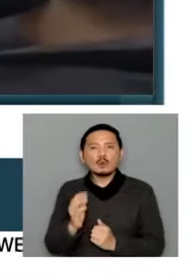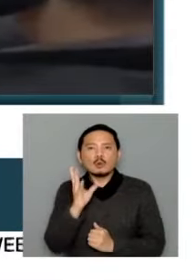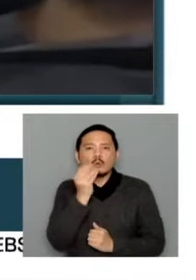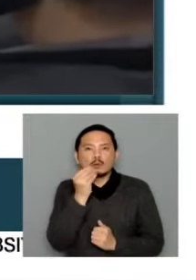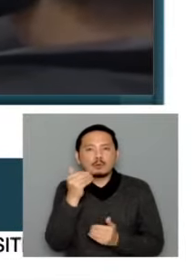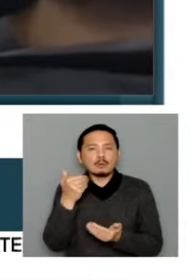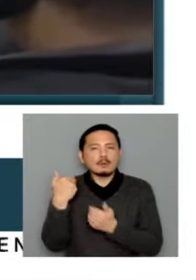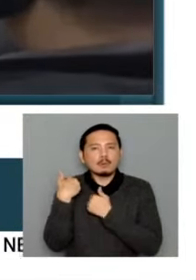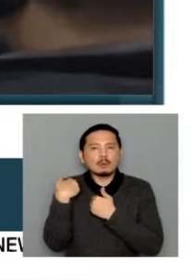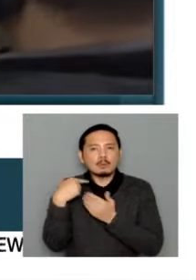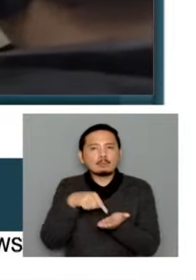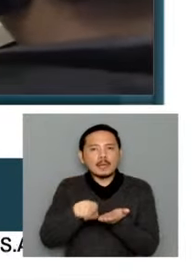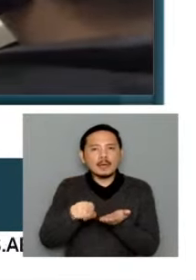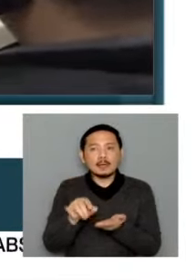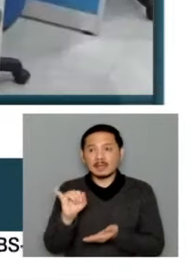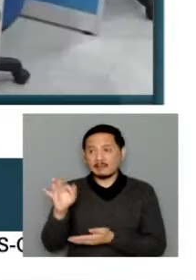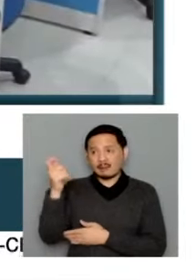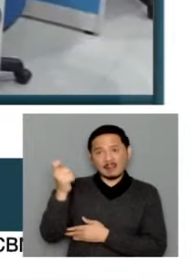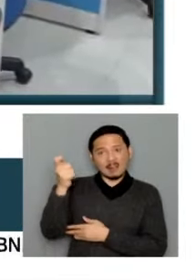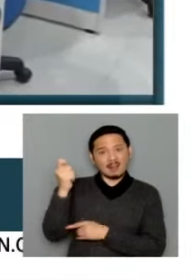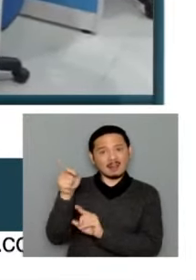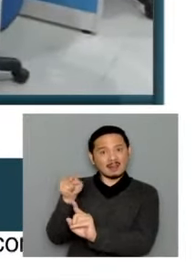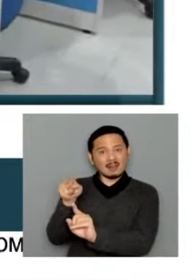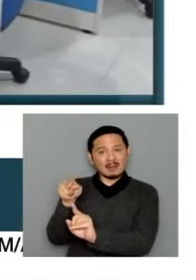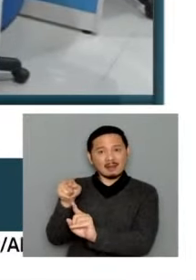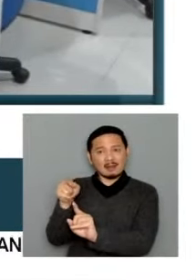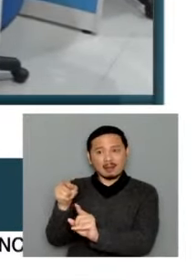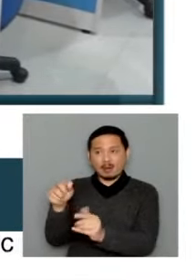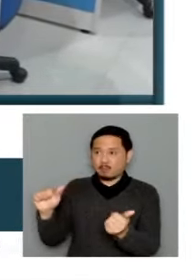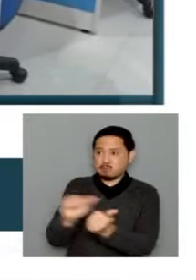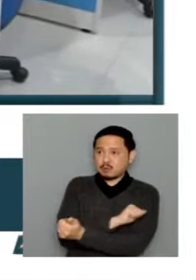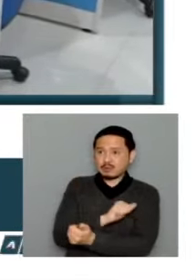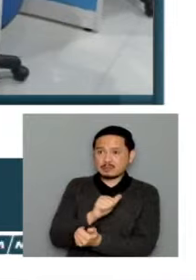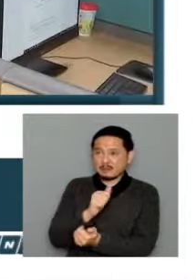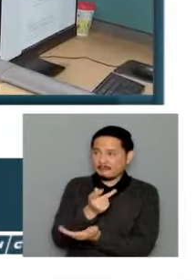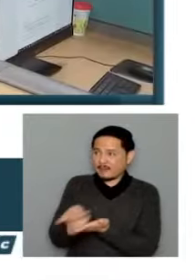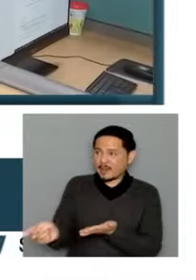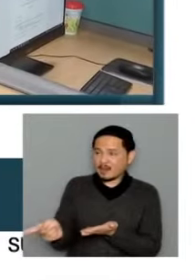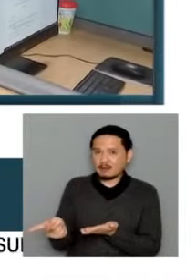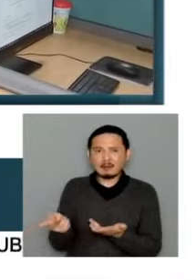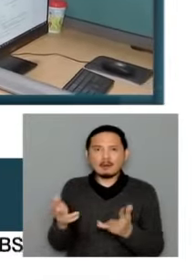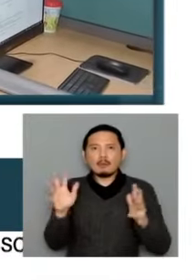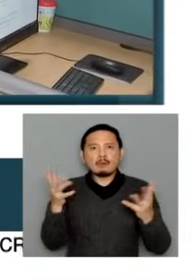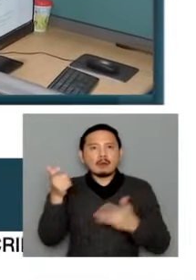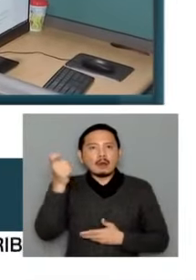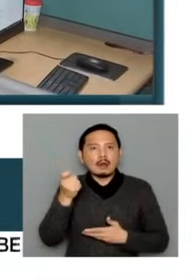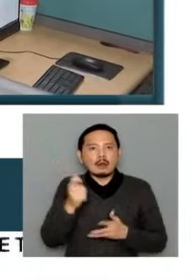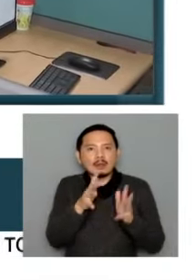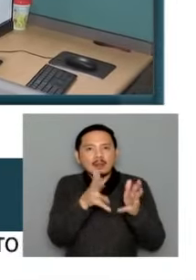no insurance once the insurance system or a provident fund fails. Mm-mm. So really,